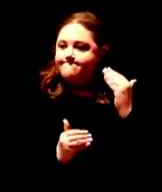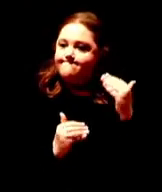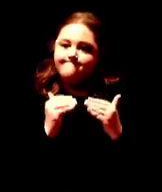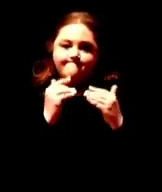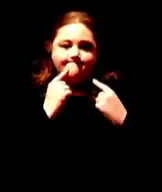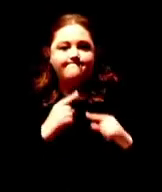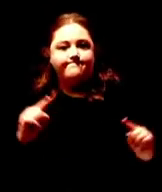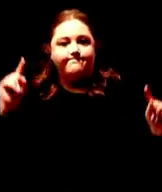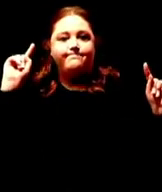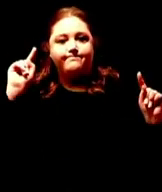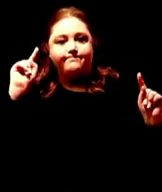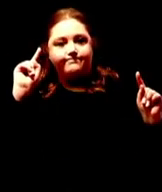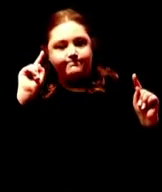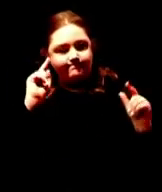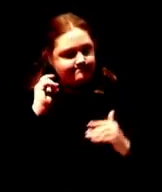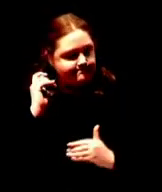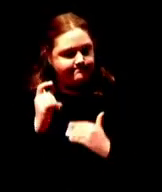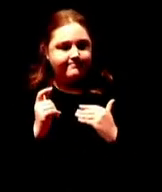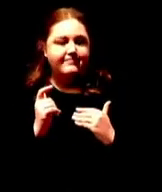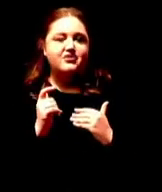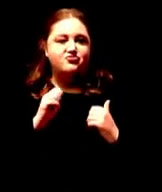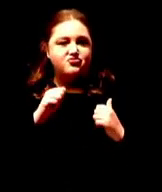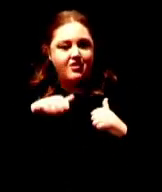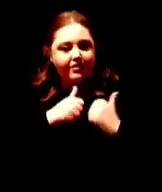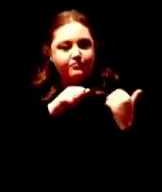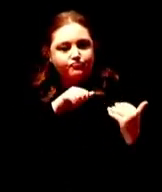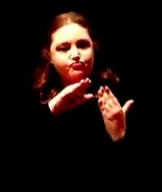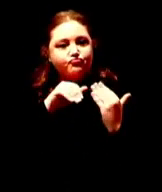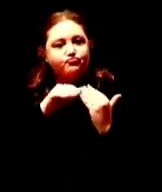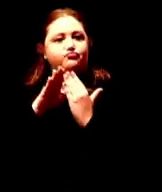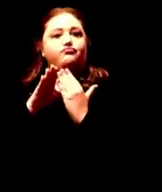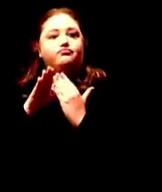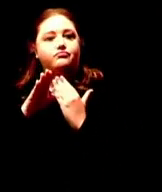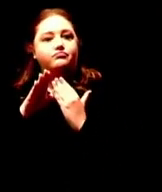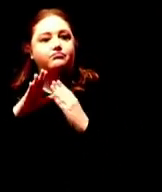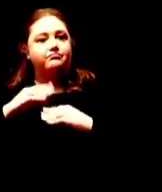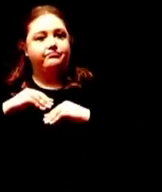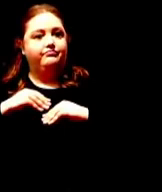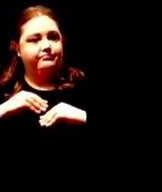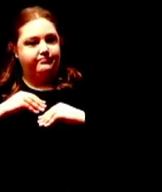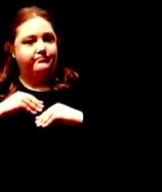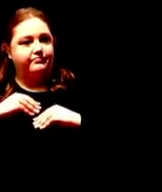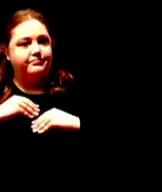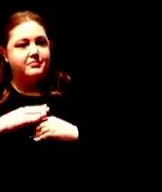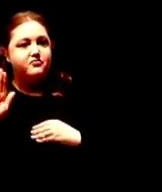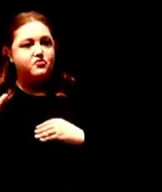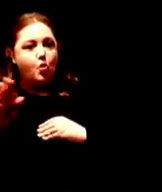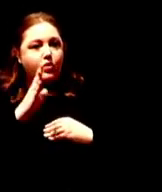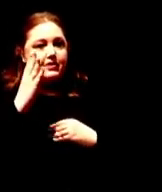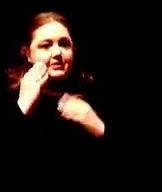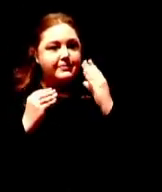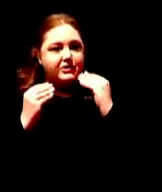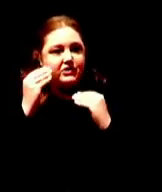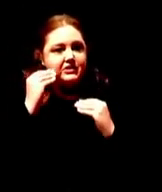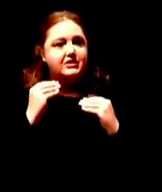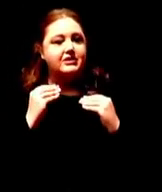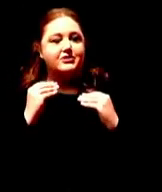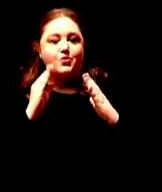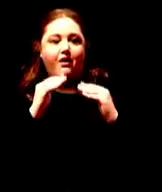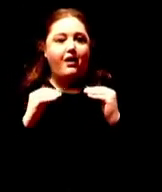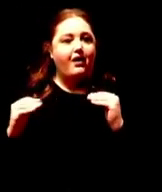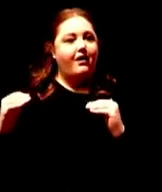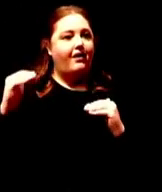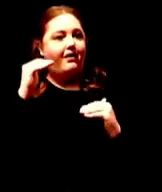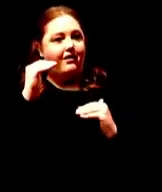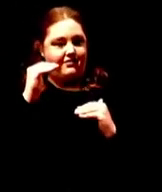overcame, you were resilient to the challenges during your high school years. Because of your experiences, you are further ahead